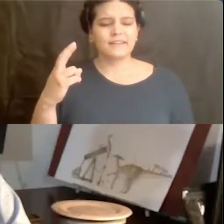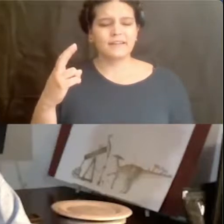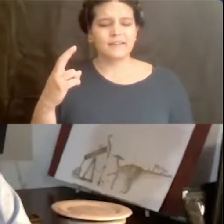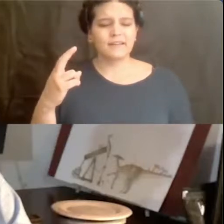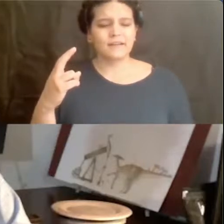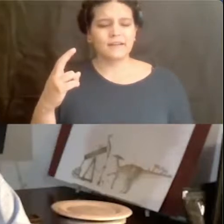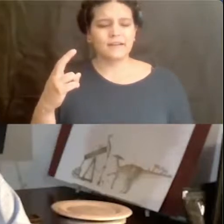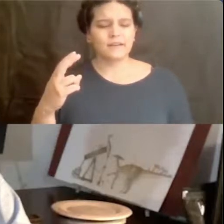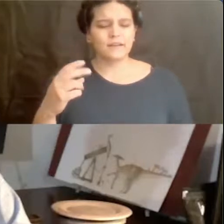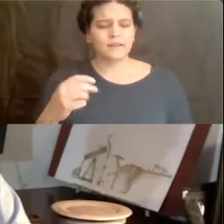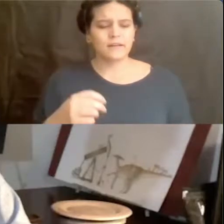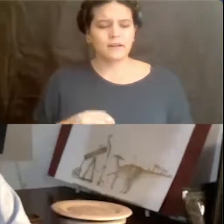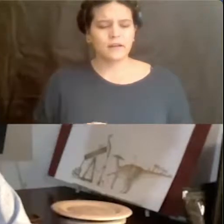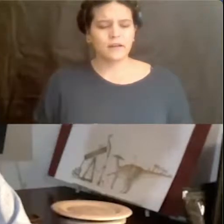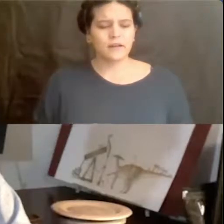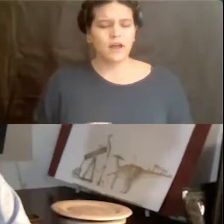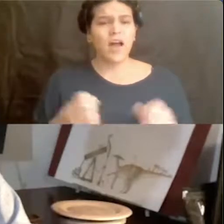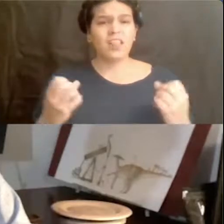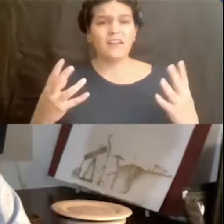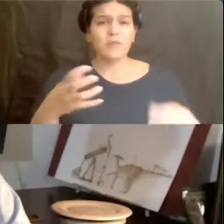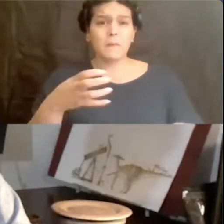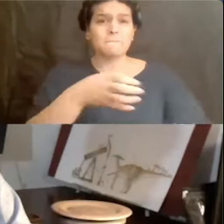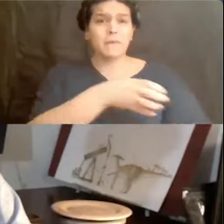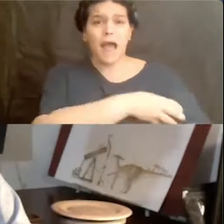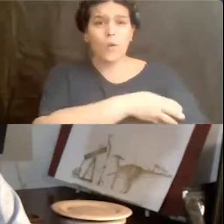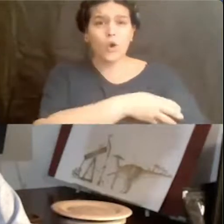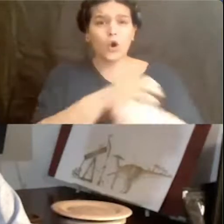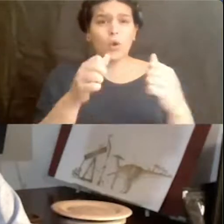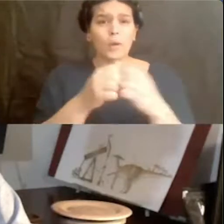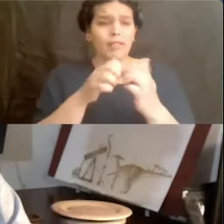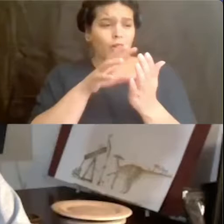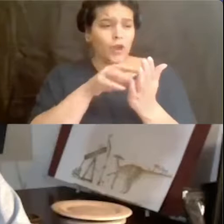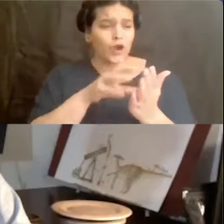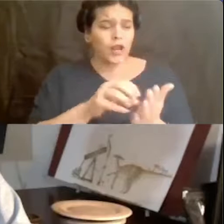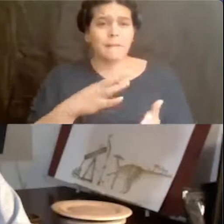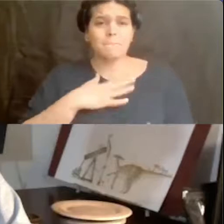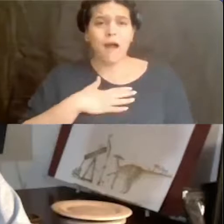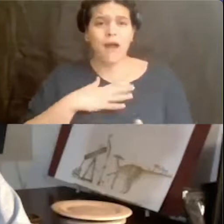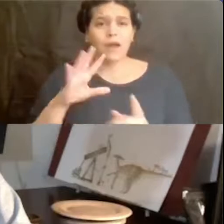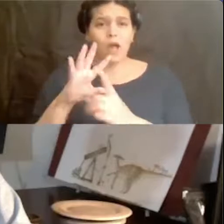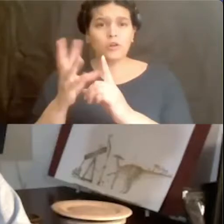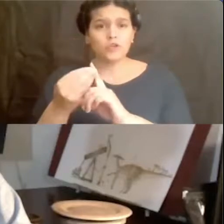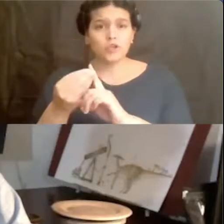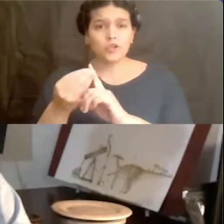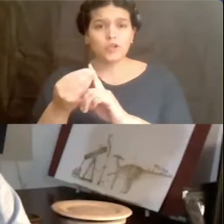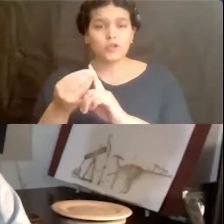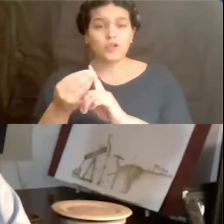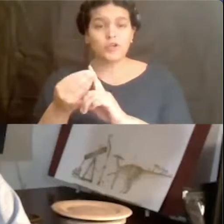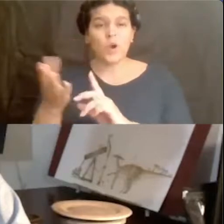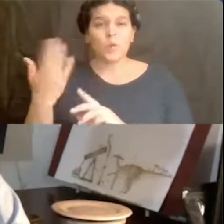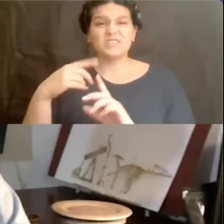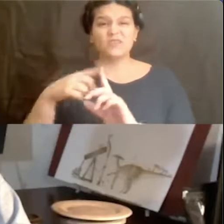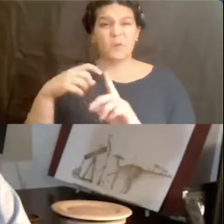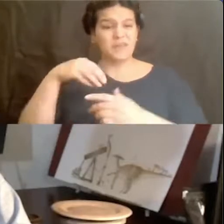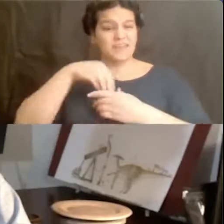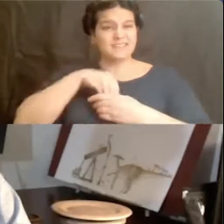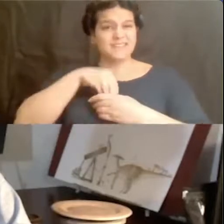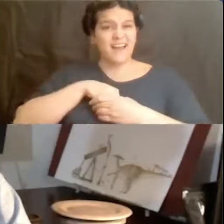a lot of the power when it comes to learning my own culture came from within